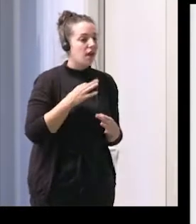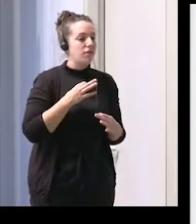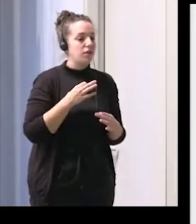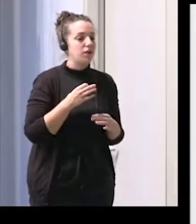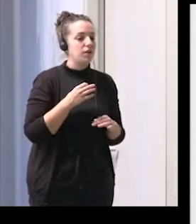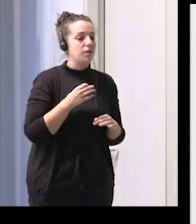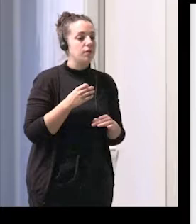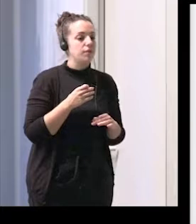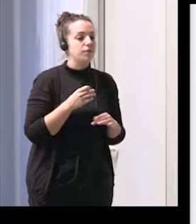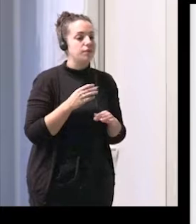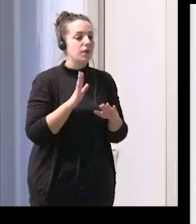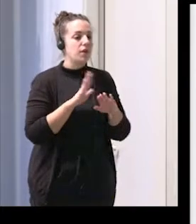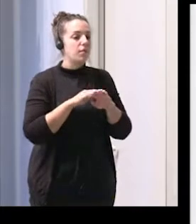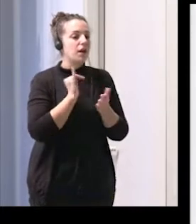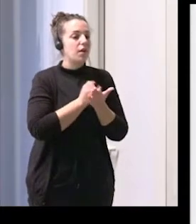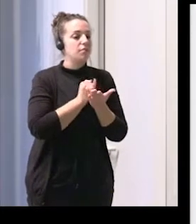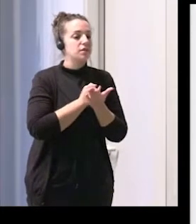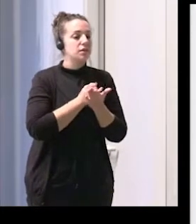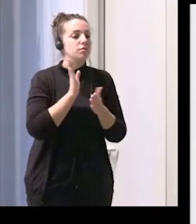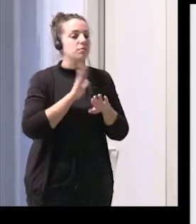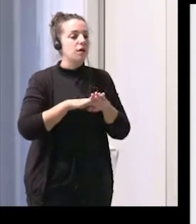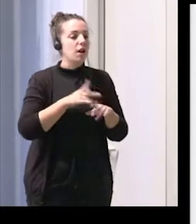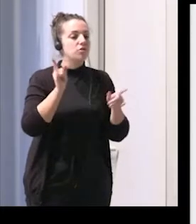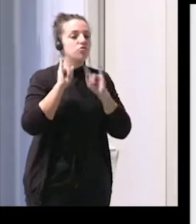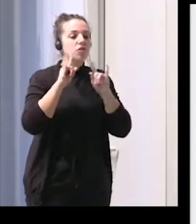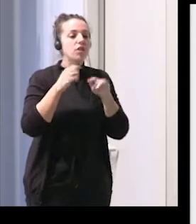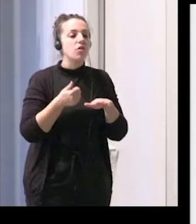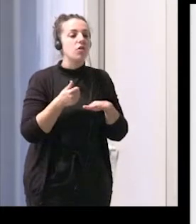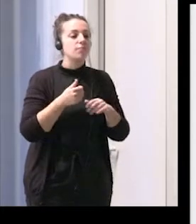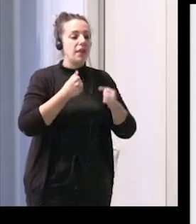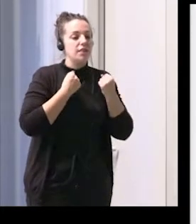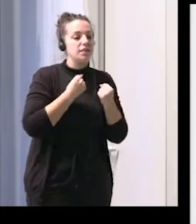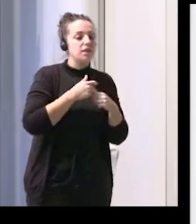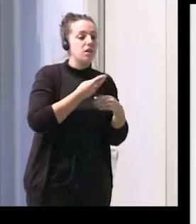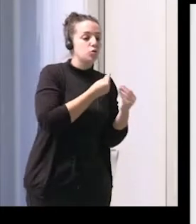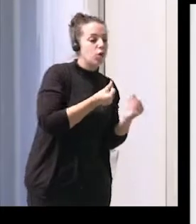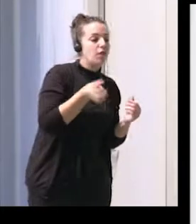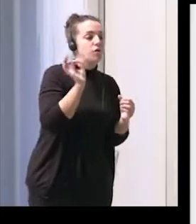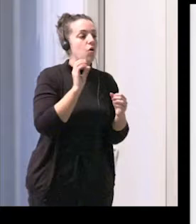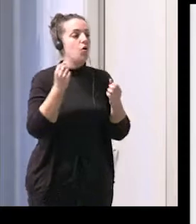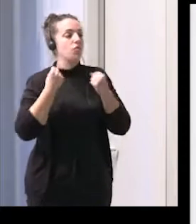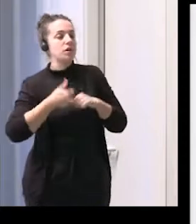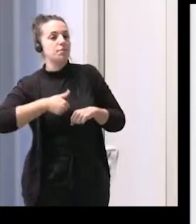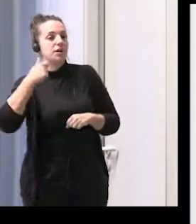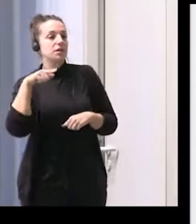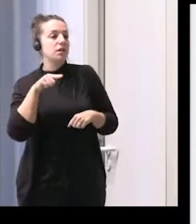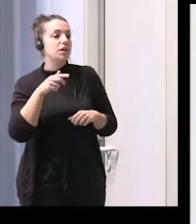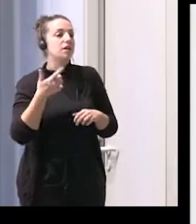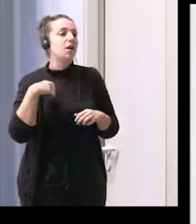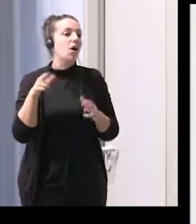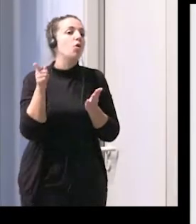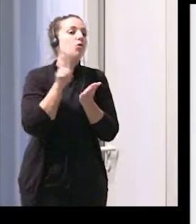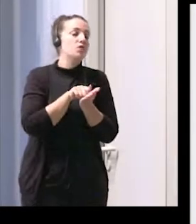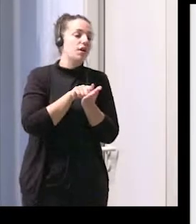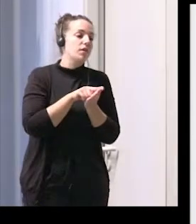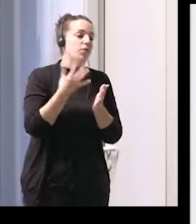sounds. So that's a problem. And again, that could compromise their ability to hear spatially using those cues.